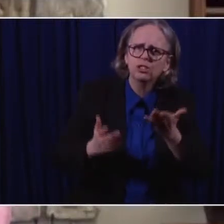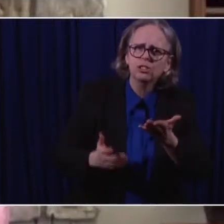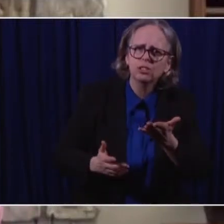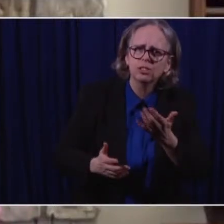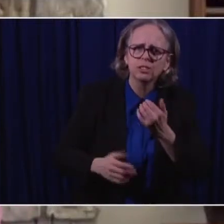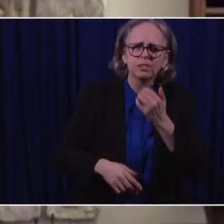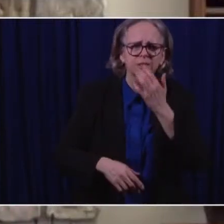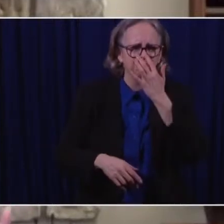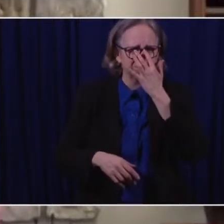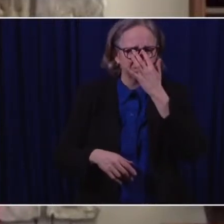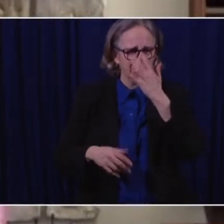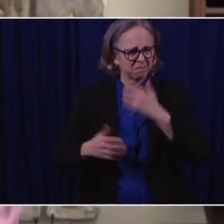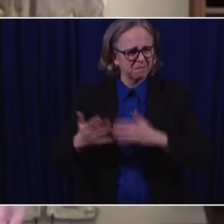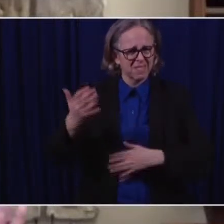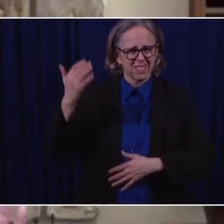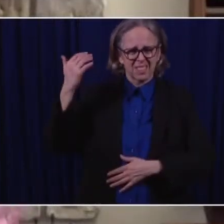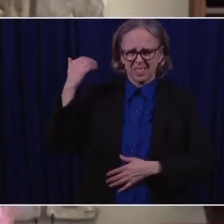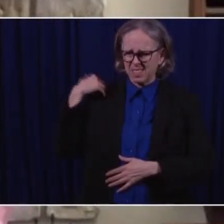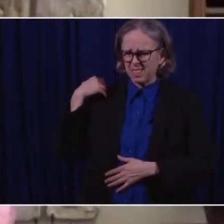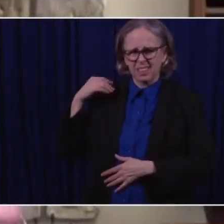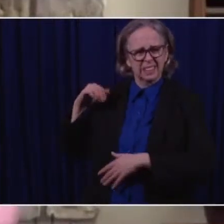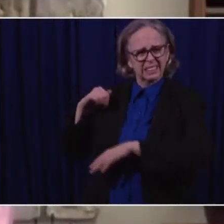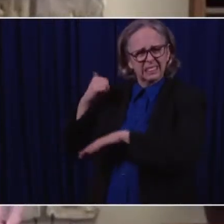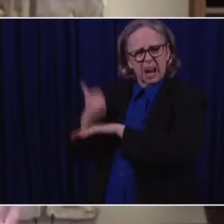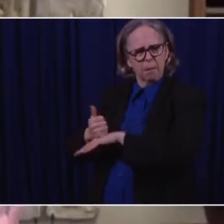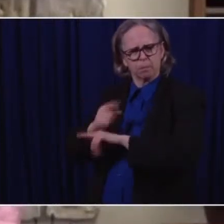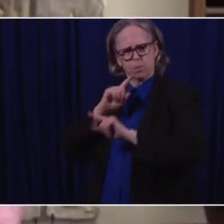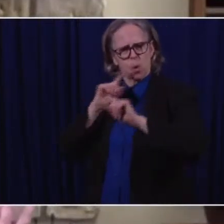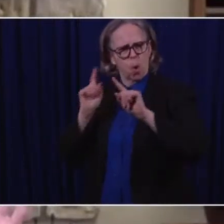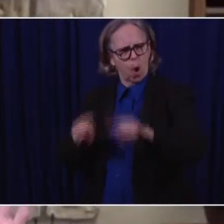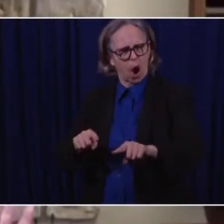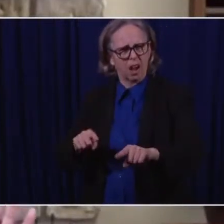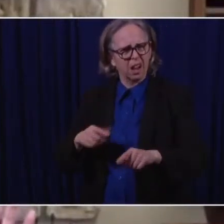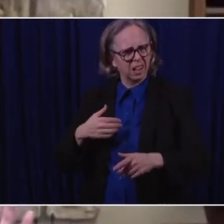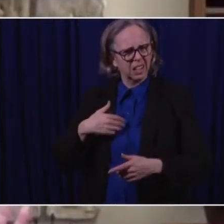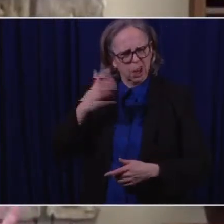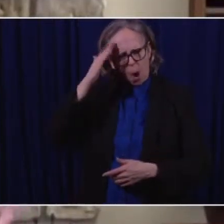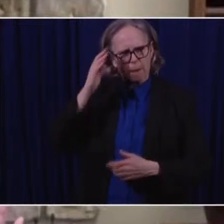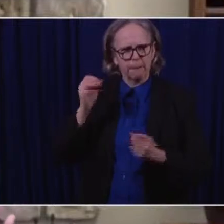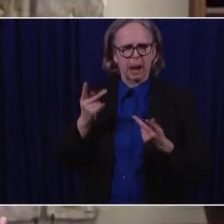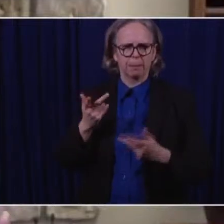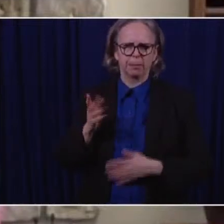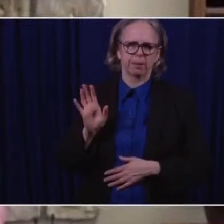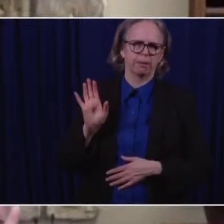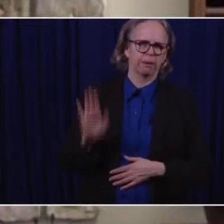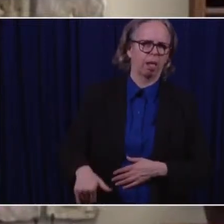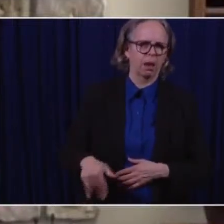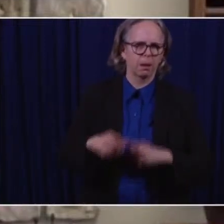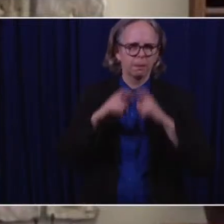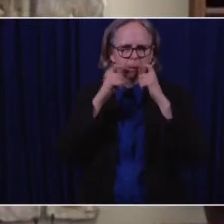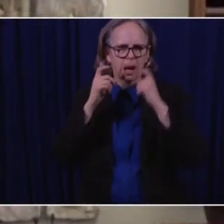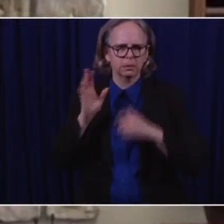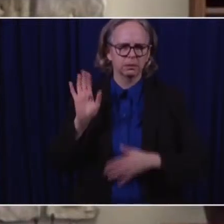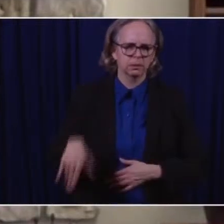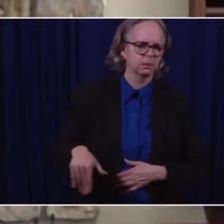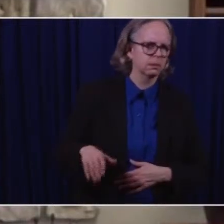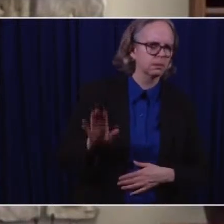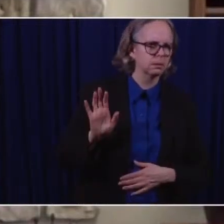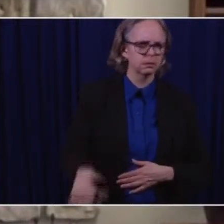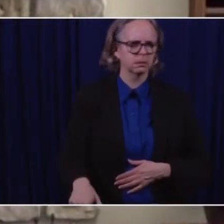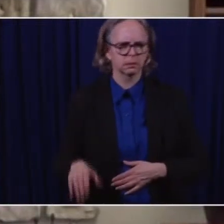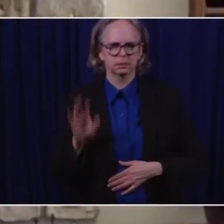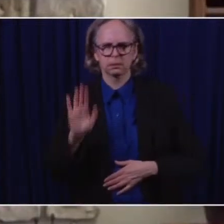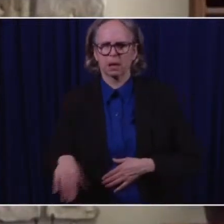saying, hey, you know, DeWine's crazy. You're going to compel kindergarten kids to wear masks. And we did